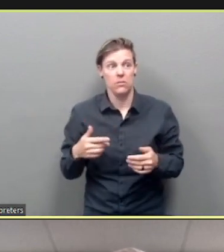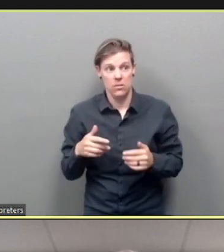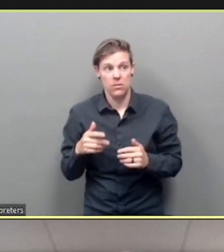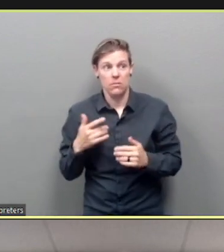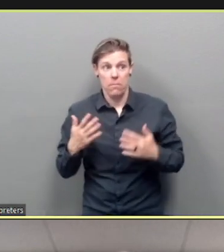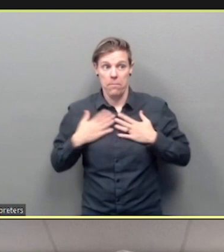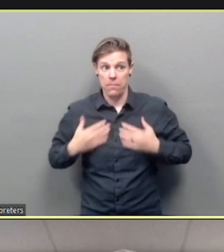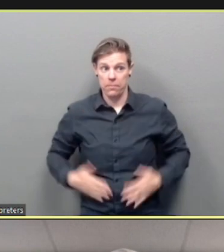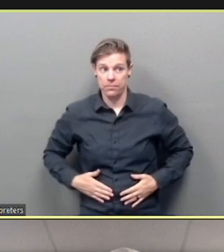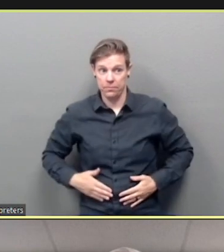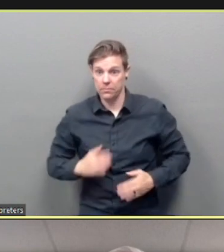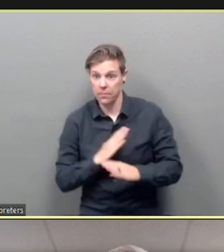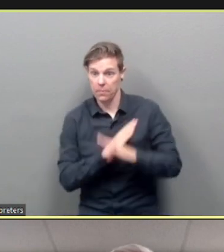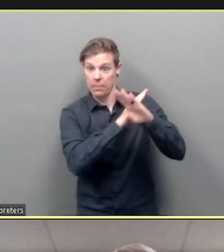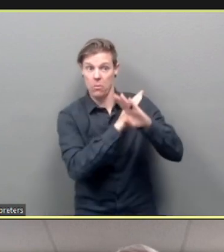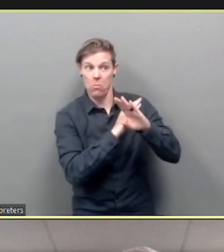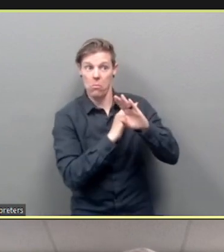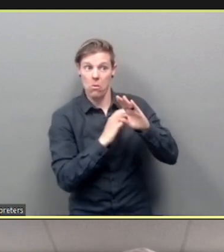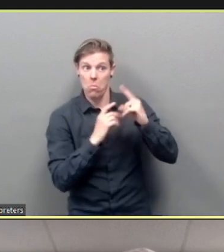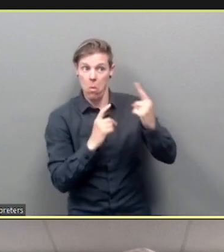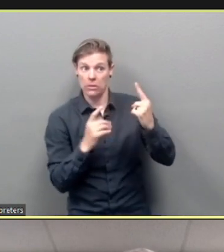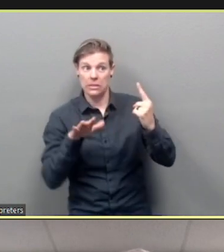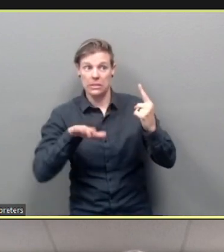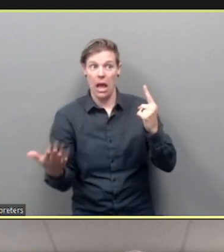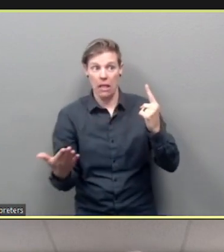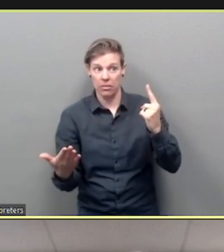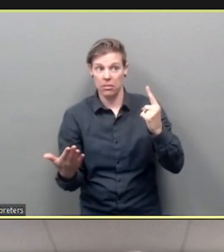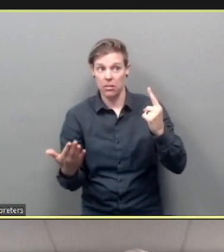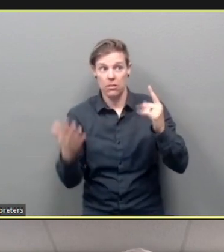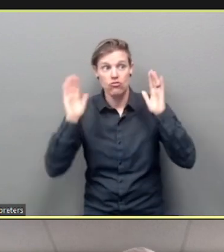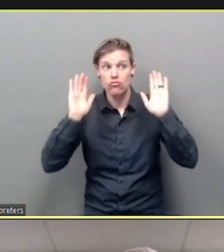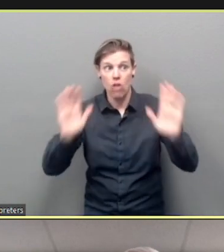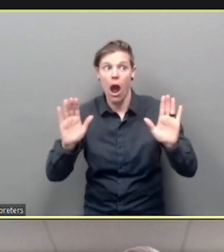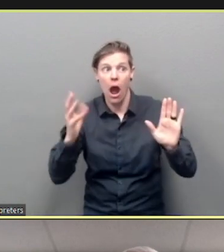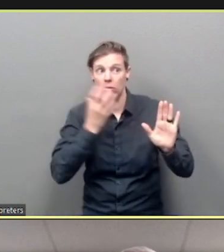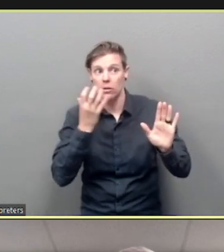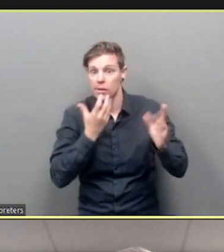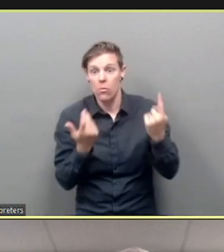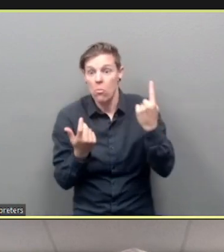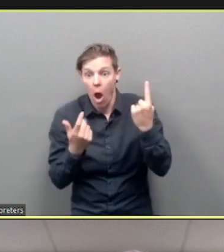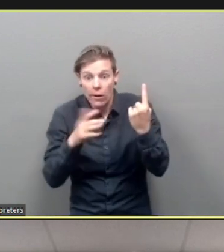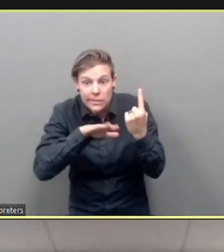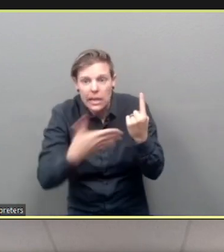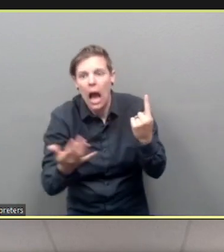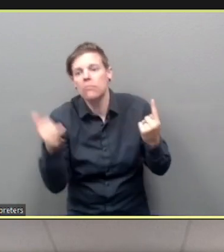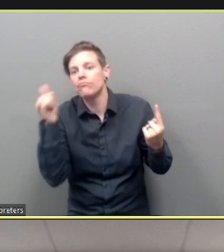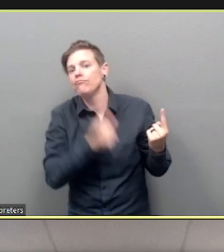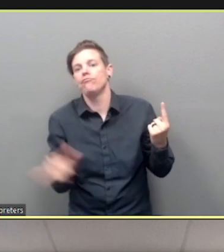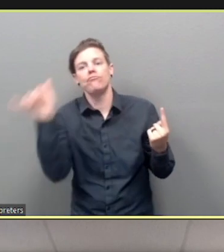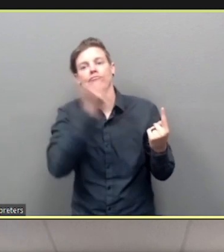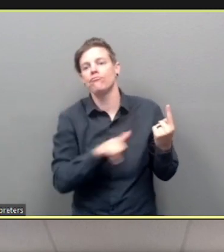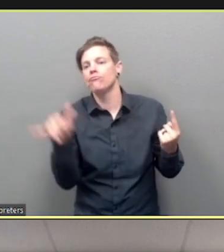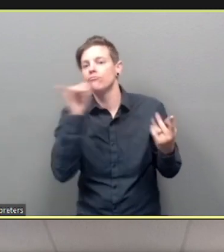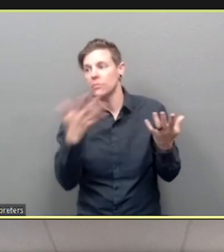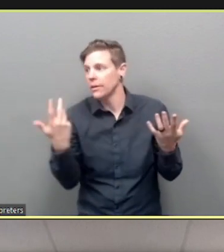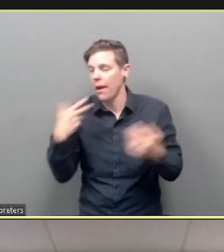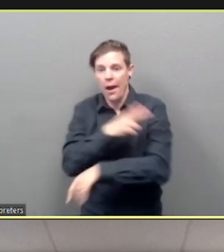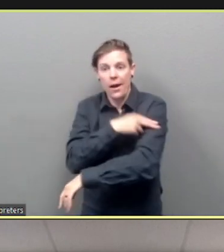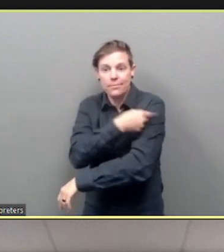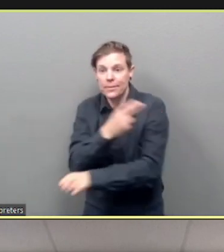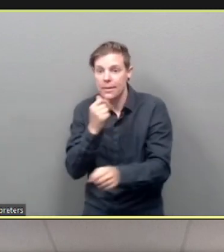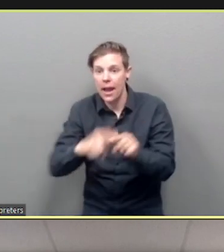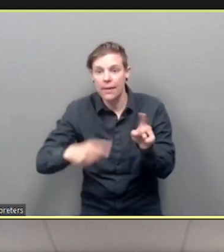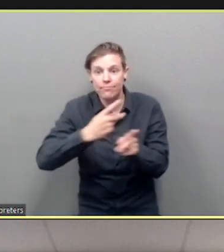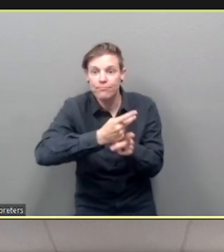tragedy, not only for that life that's lost, but for all the people who stay behind and deal with the grieving for